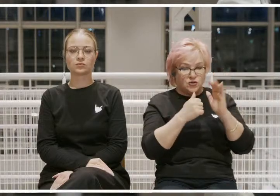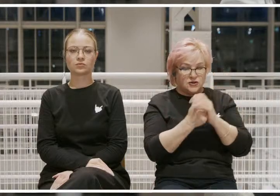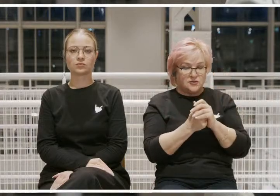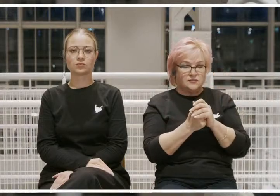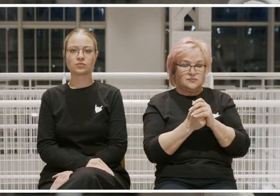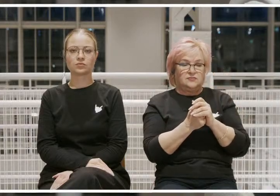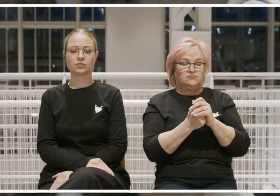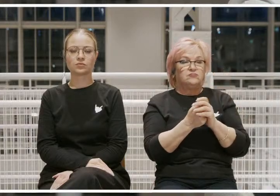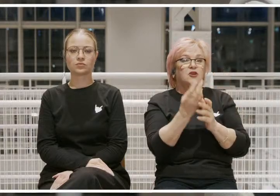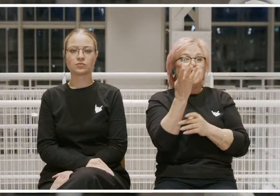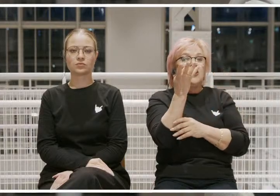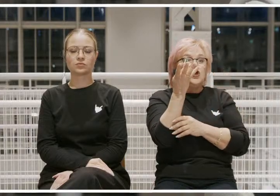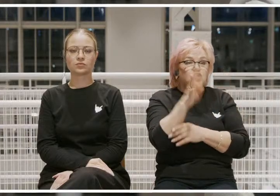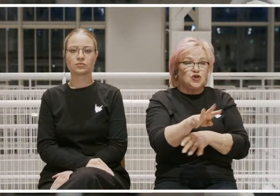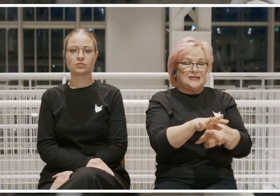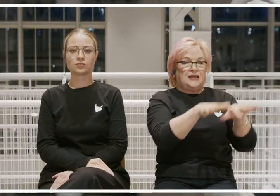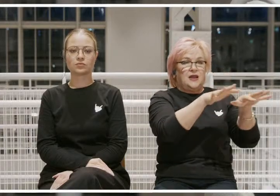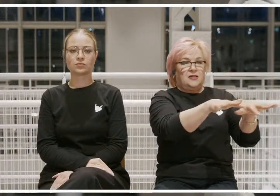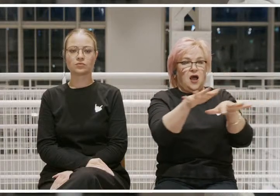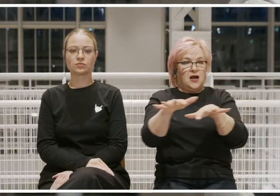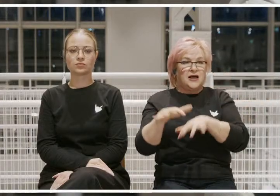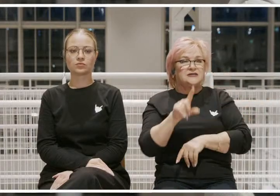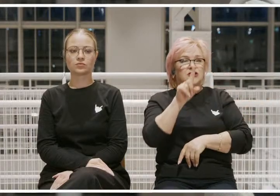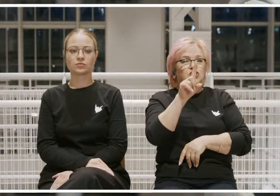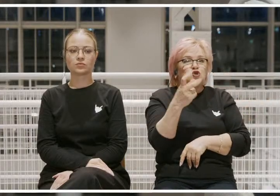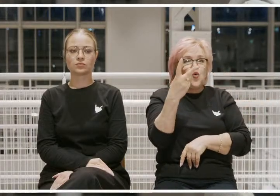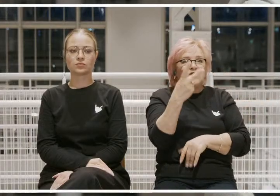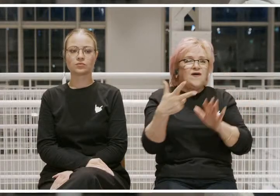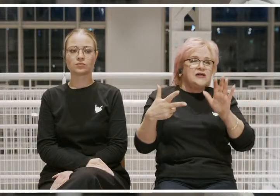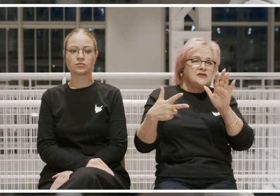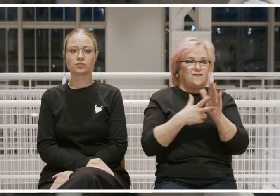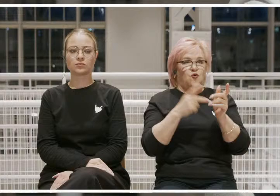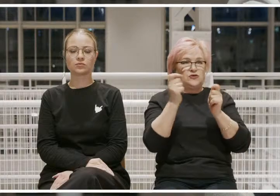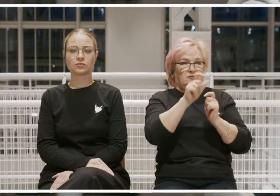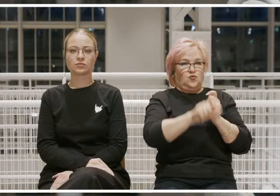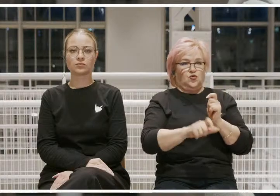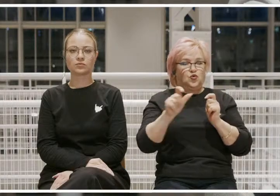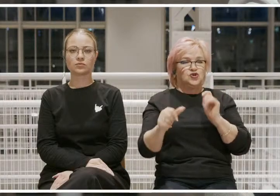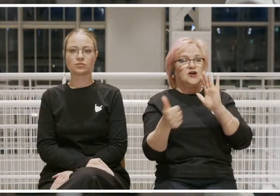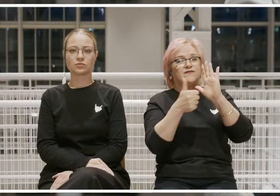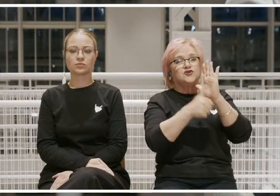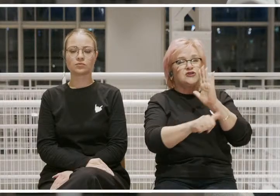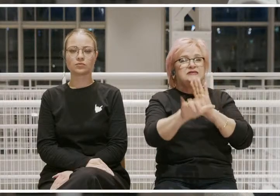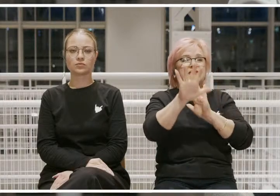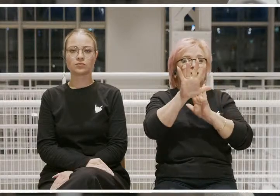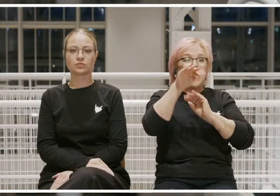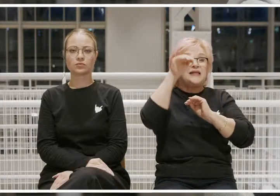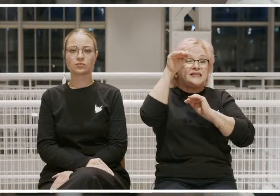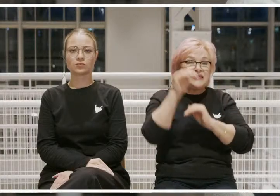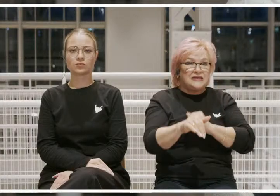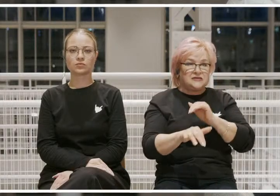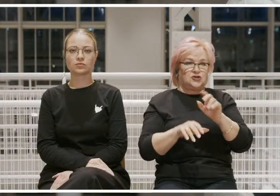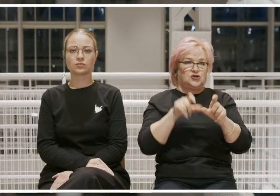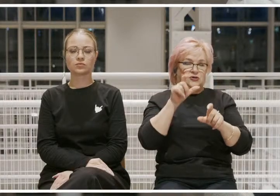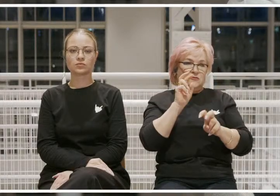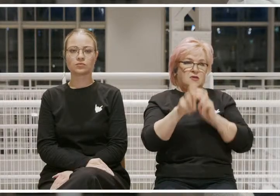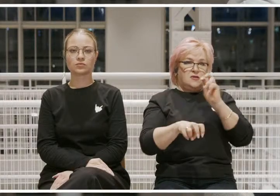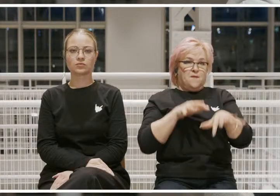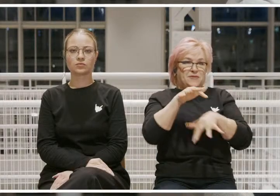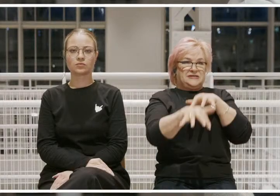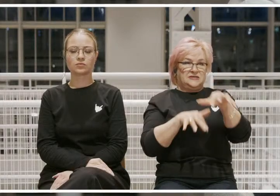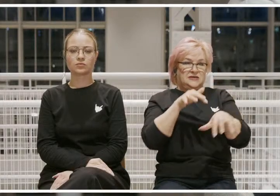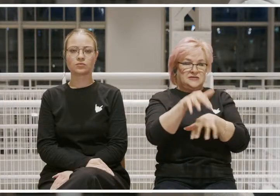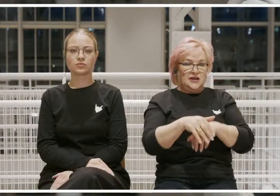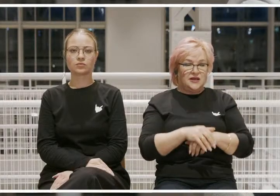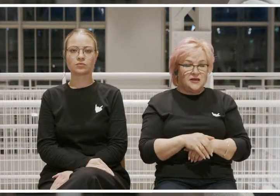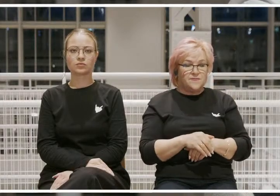of 128 artists and attracted 65,000 visitors. So the 5th edition